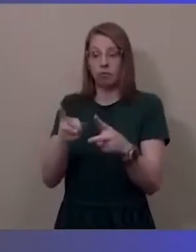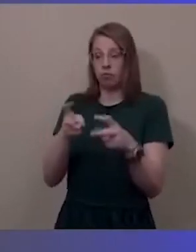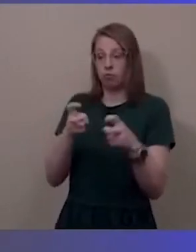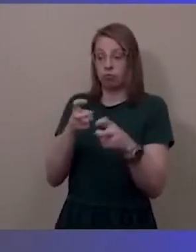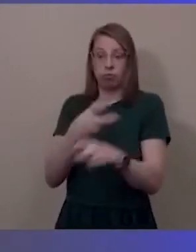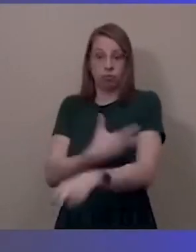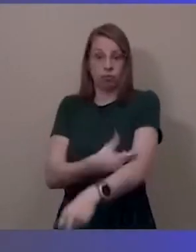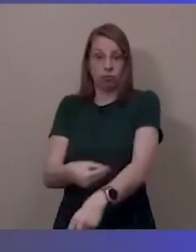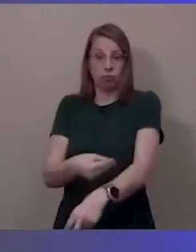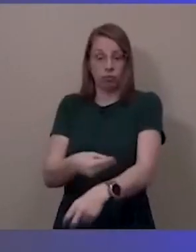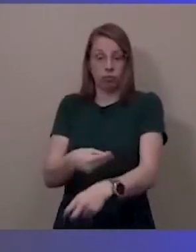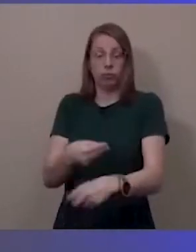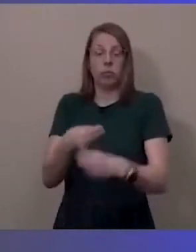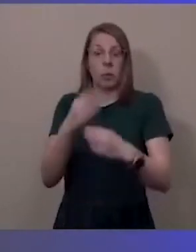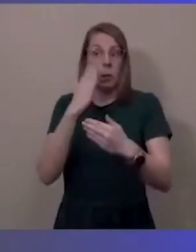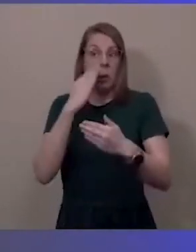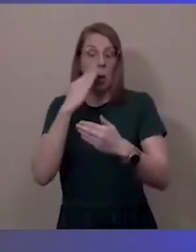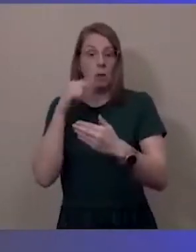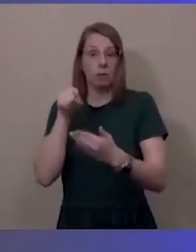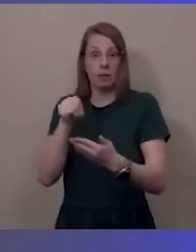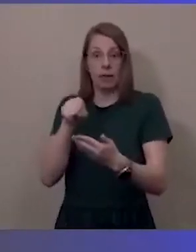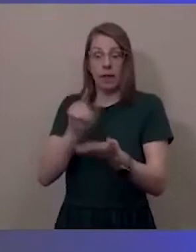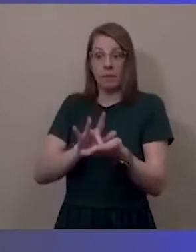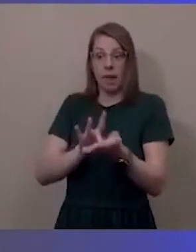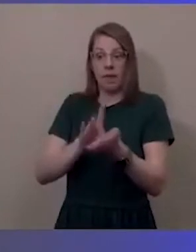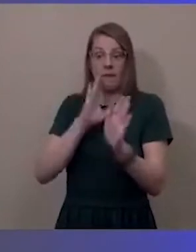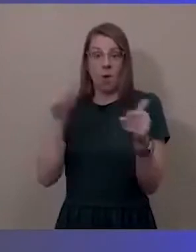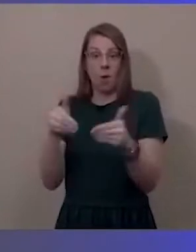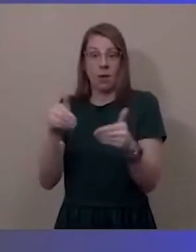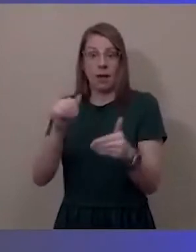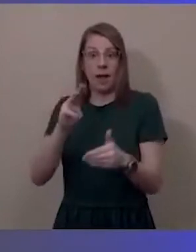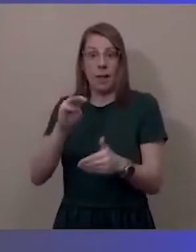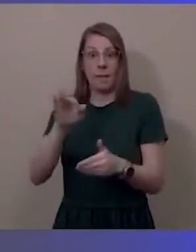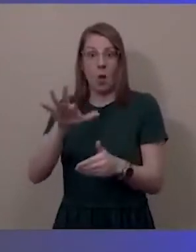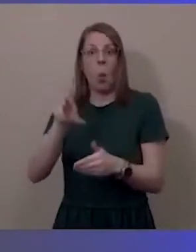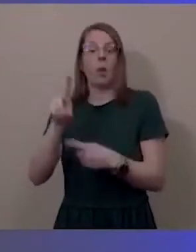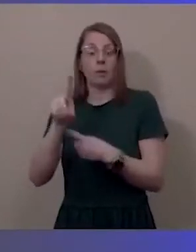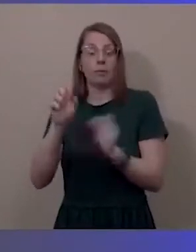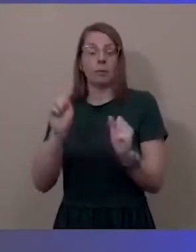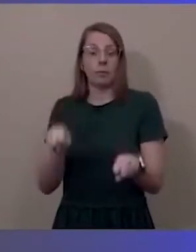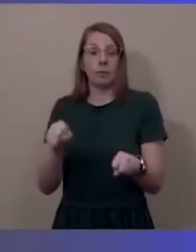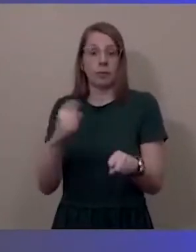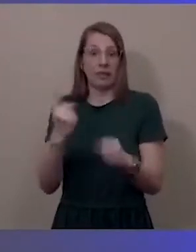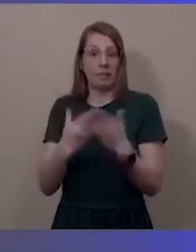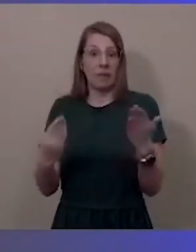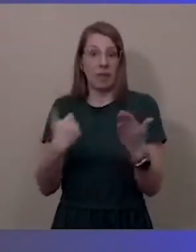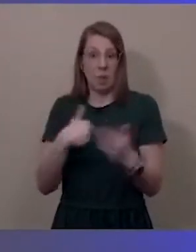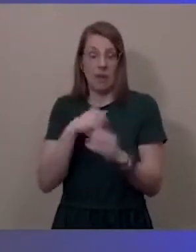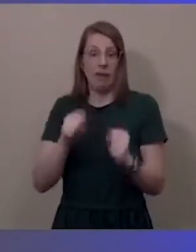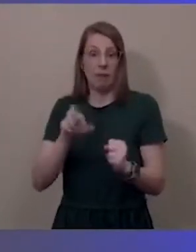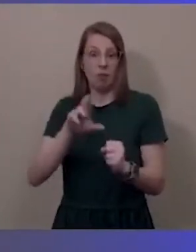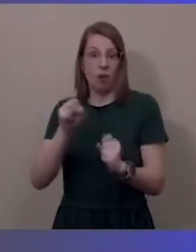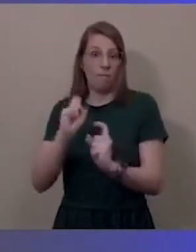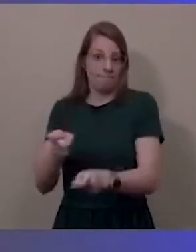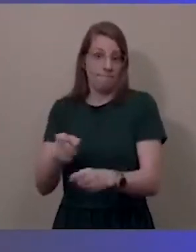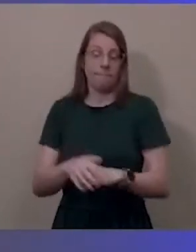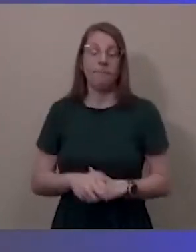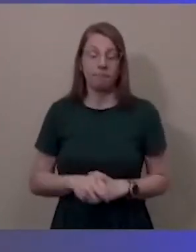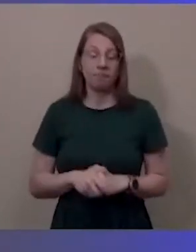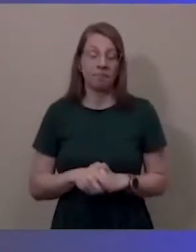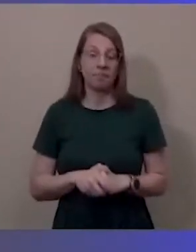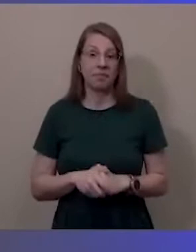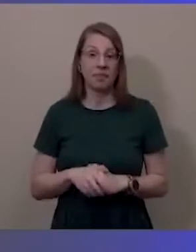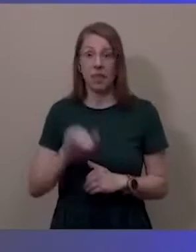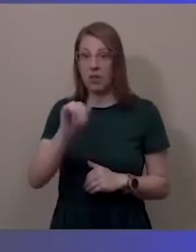and know whether or not this drug focused on amyloid could be something we prescribe. And